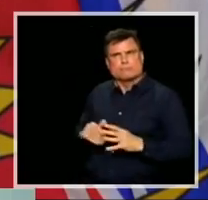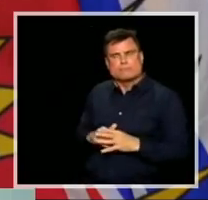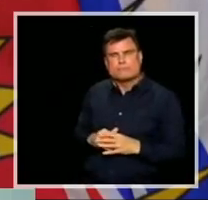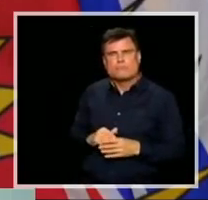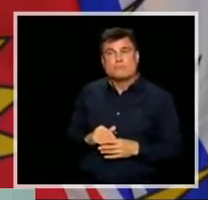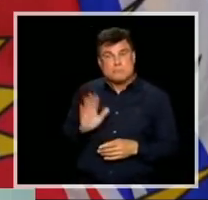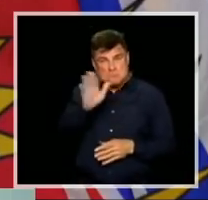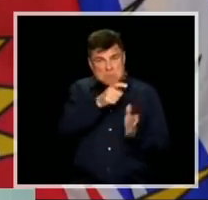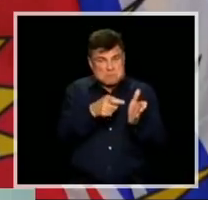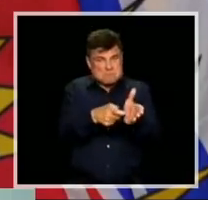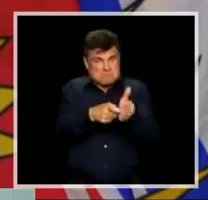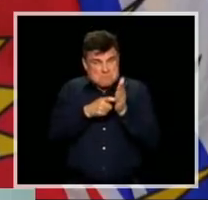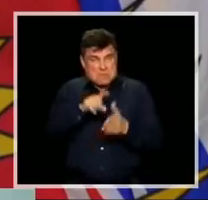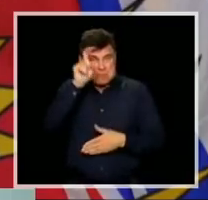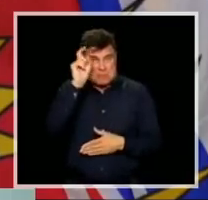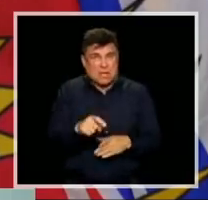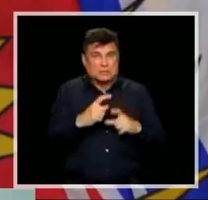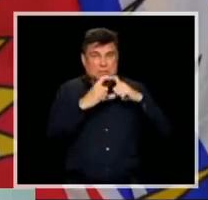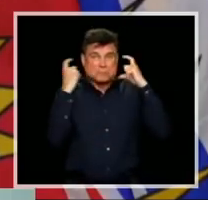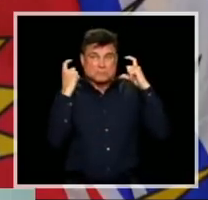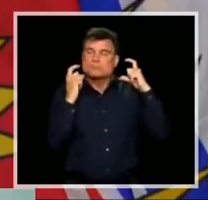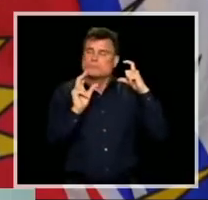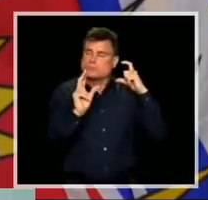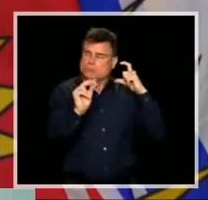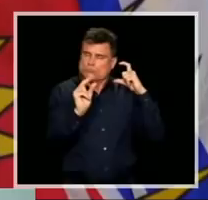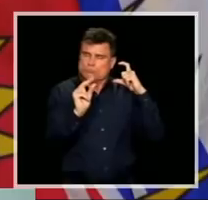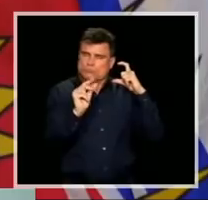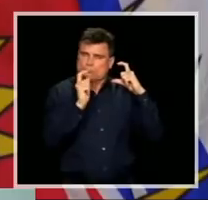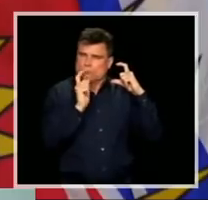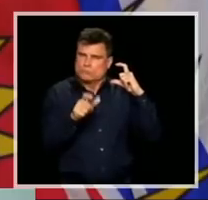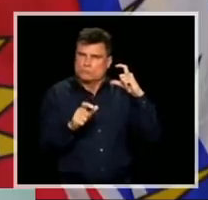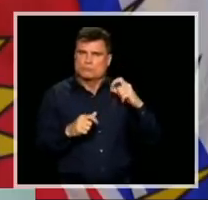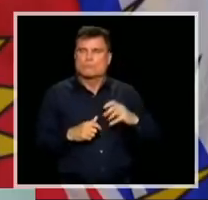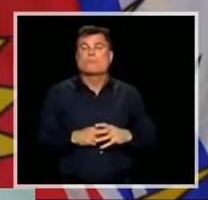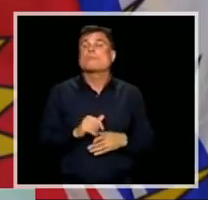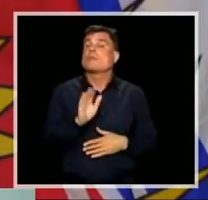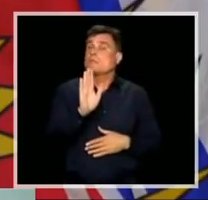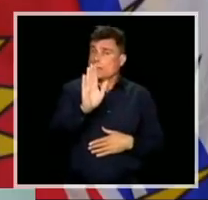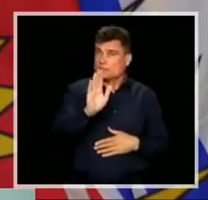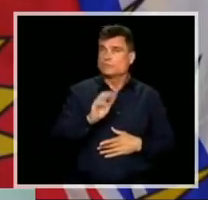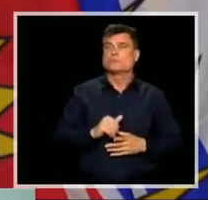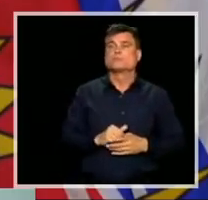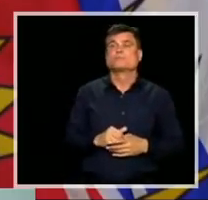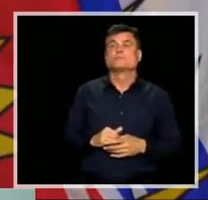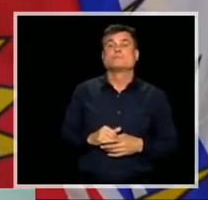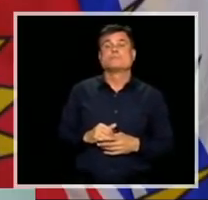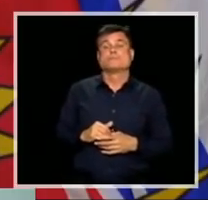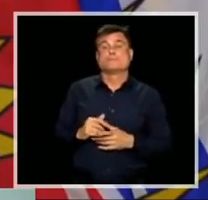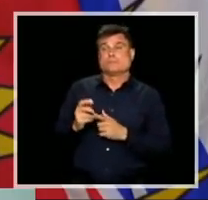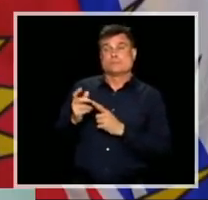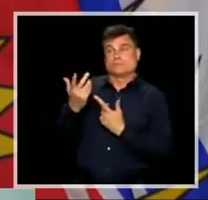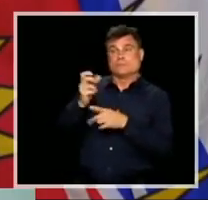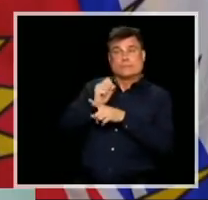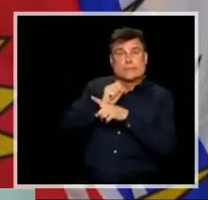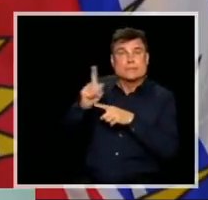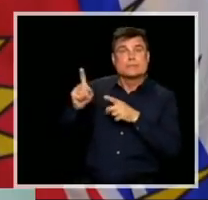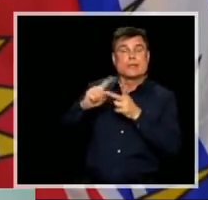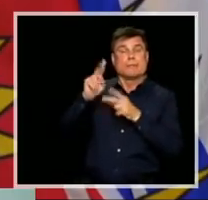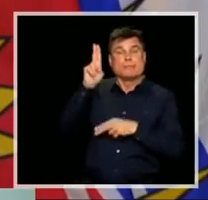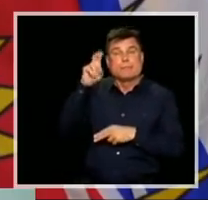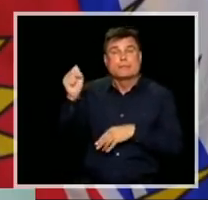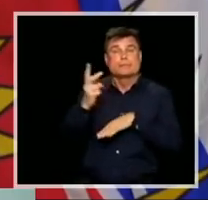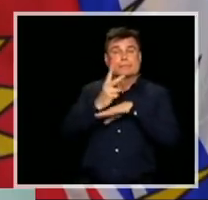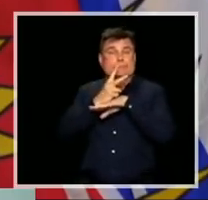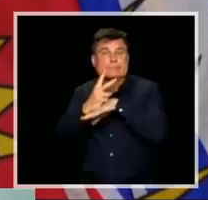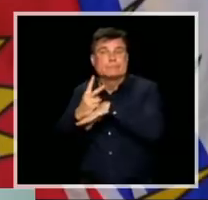now this time of year? And also for outdoor activities, you've spoken in the past about sports. Is there any more guidance